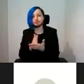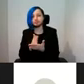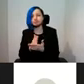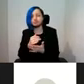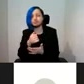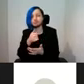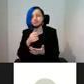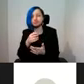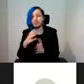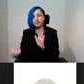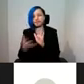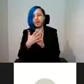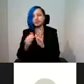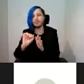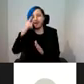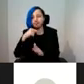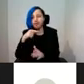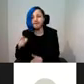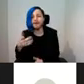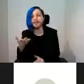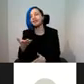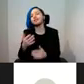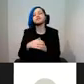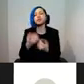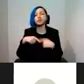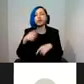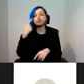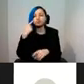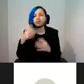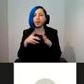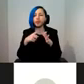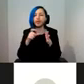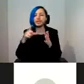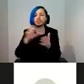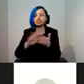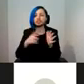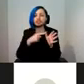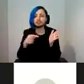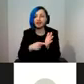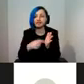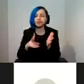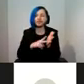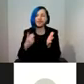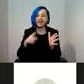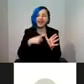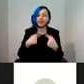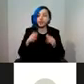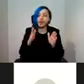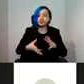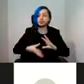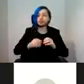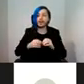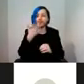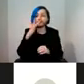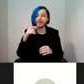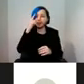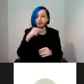we have to think about. When we did look at acquiring WeChat at the V&A, we had to create a kind of fake profile with Tencent because of